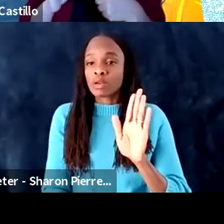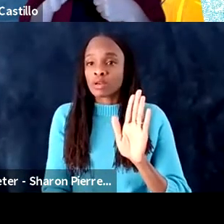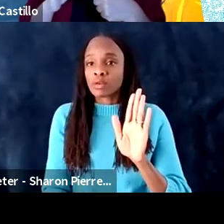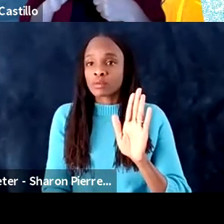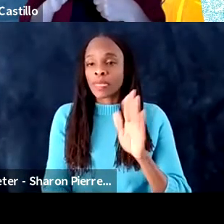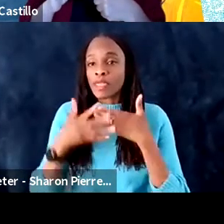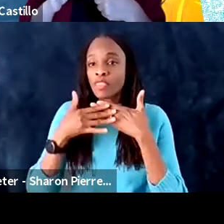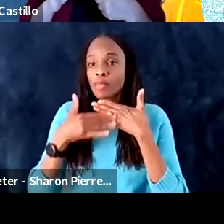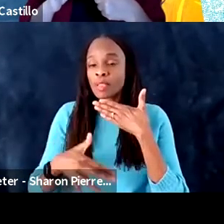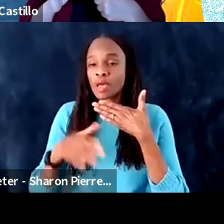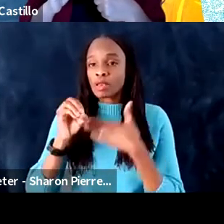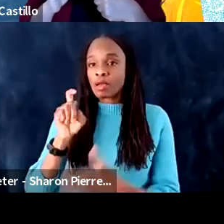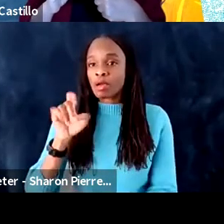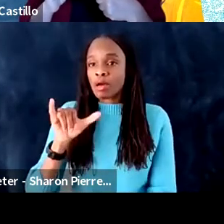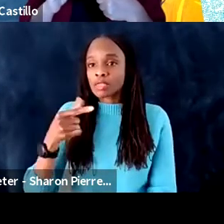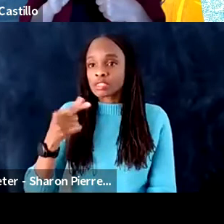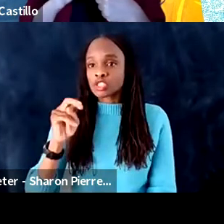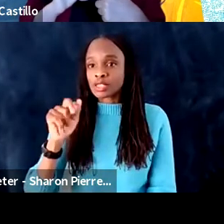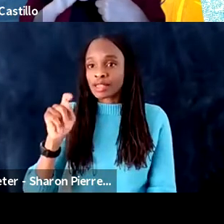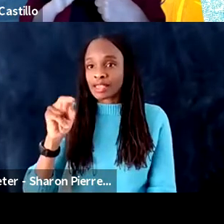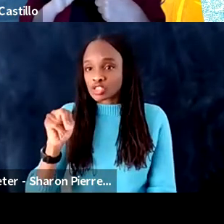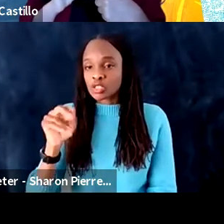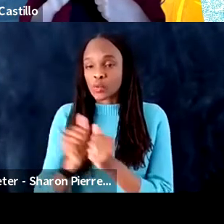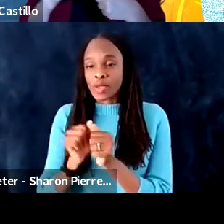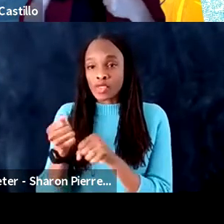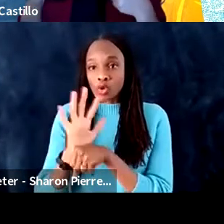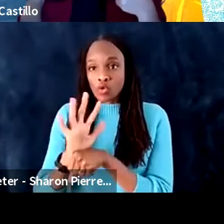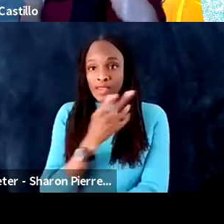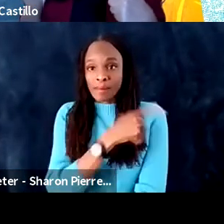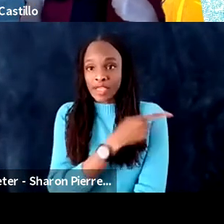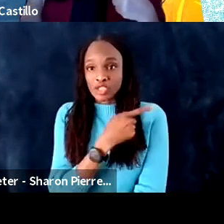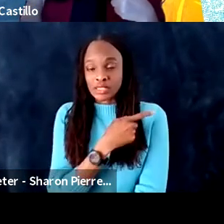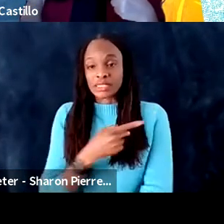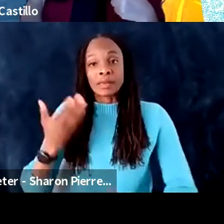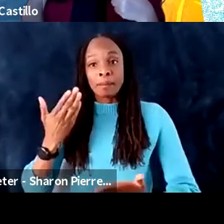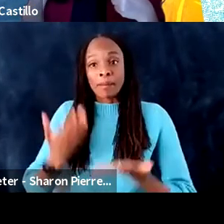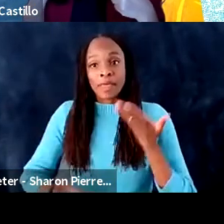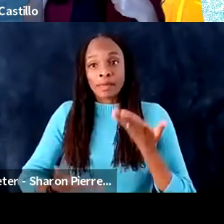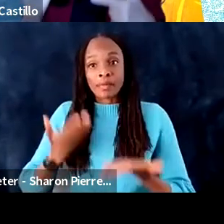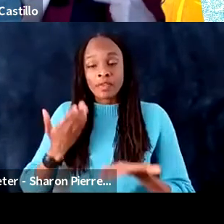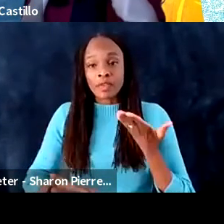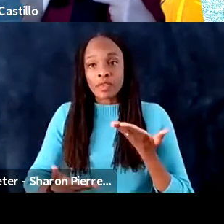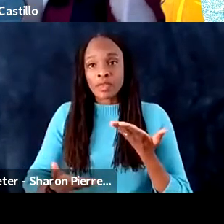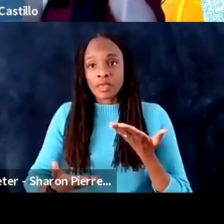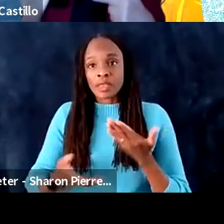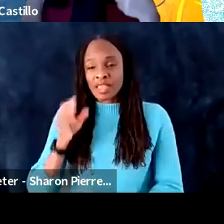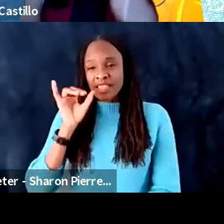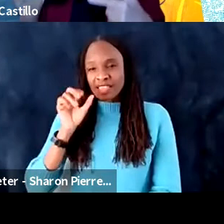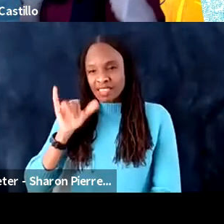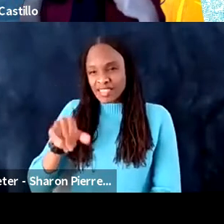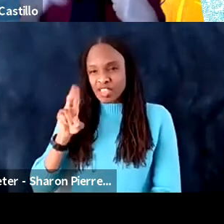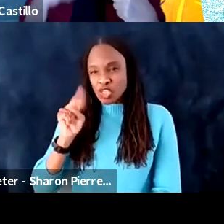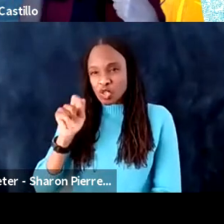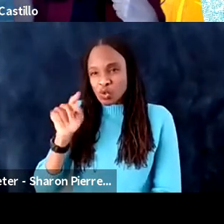blood oxygenation in COVID-19 patients, maybe the oximetry units themselves